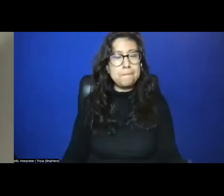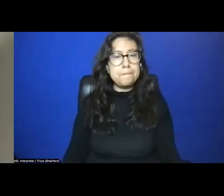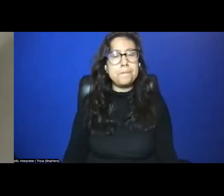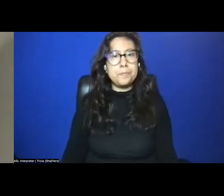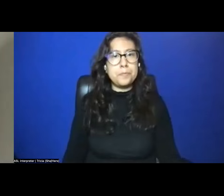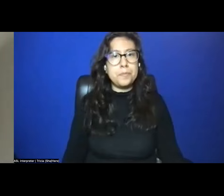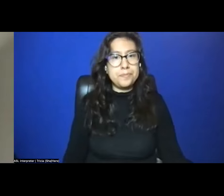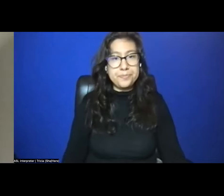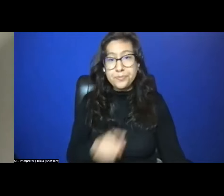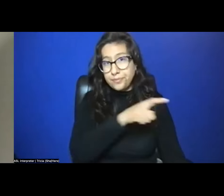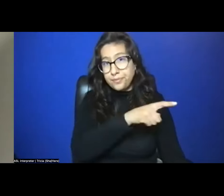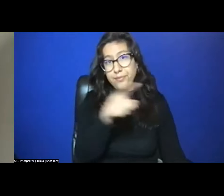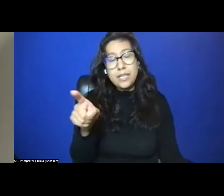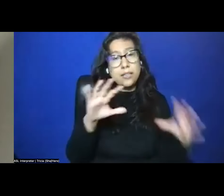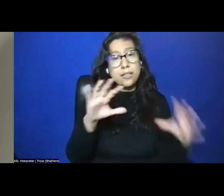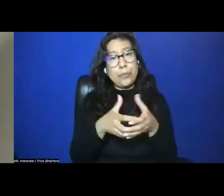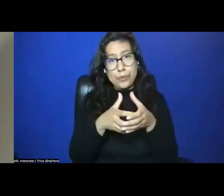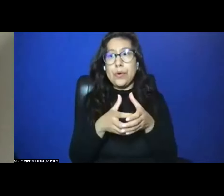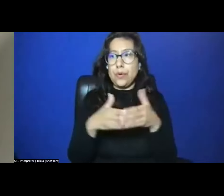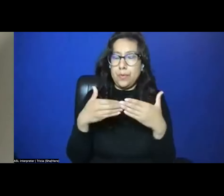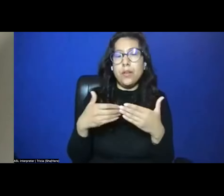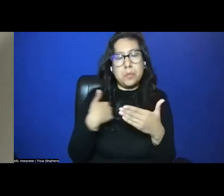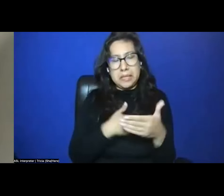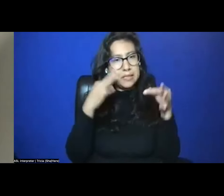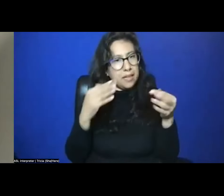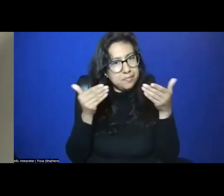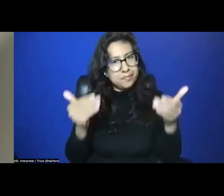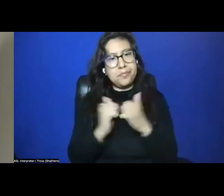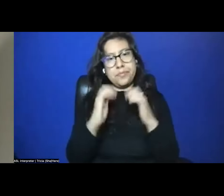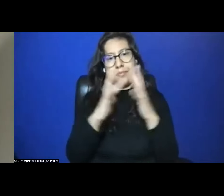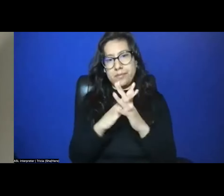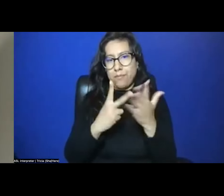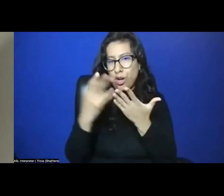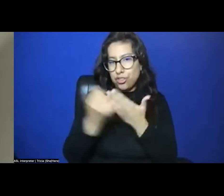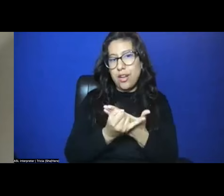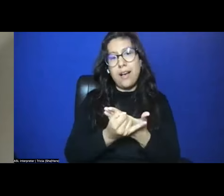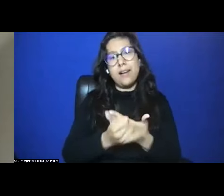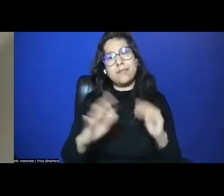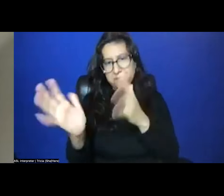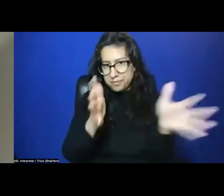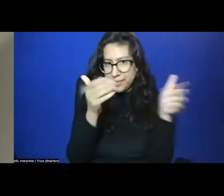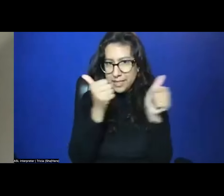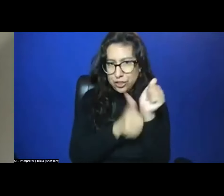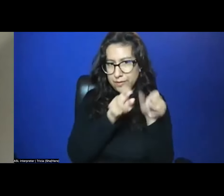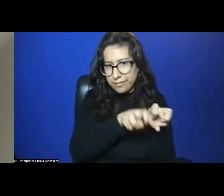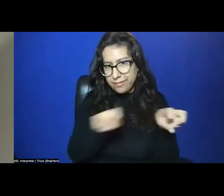This group is really what has made this project take its form, and I really want to celebrate all of you in this